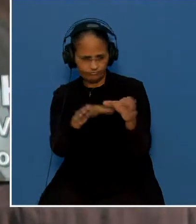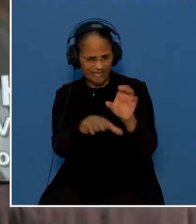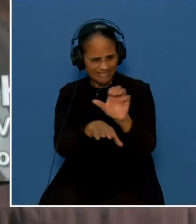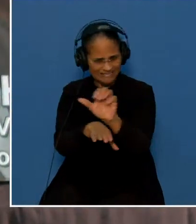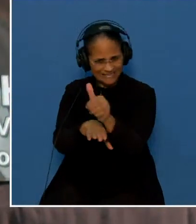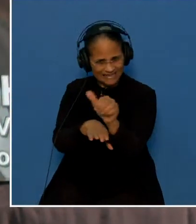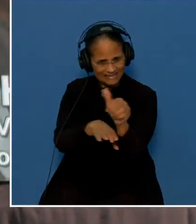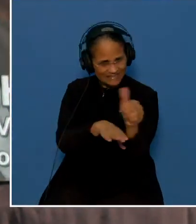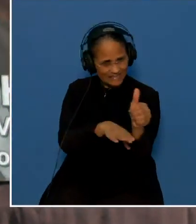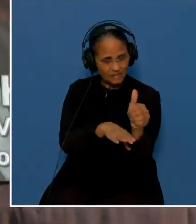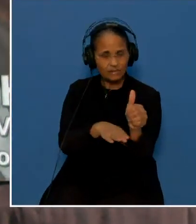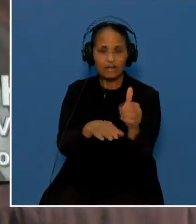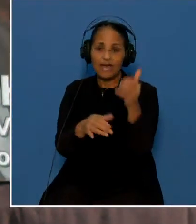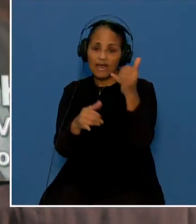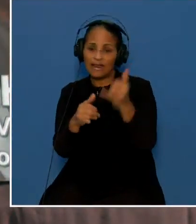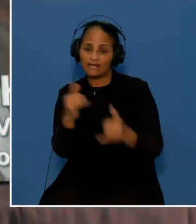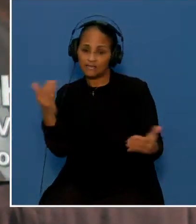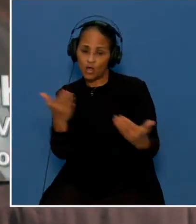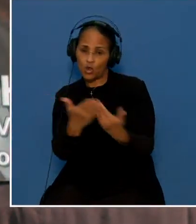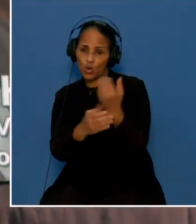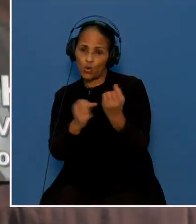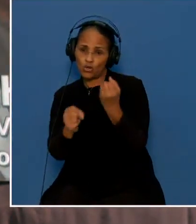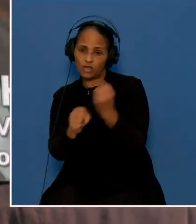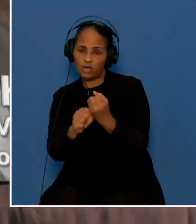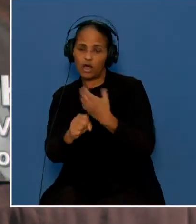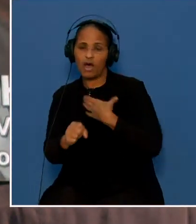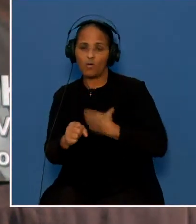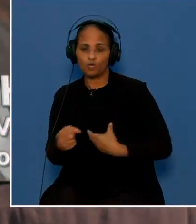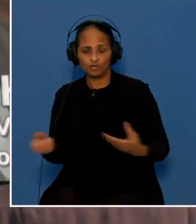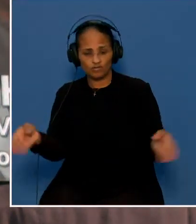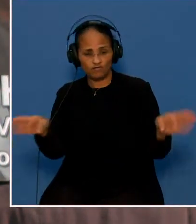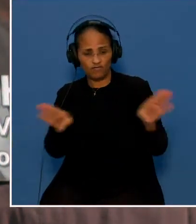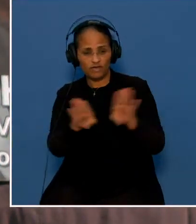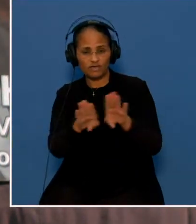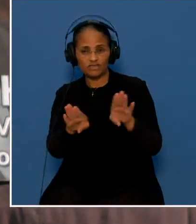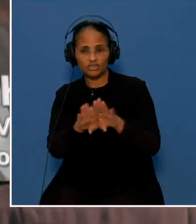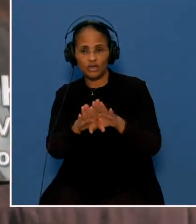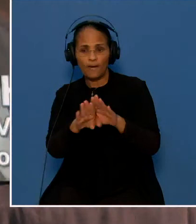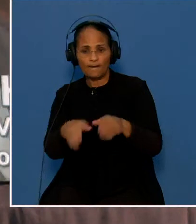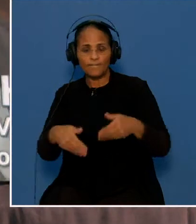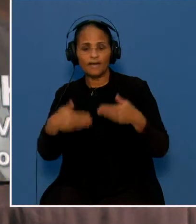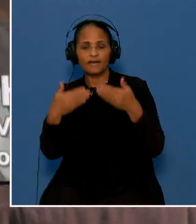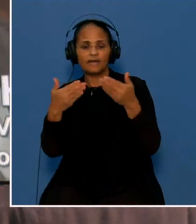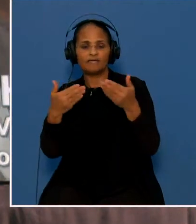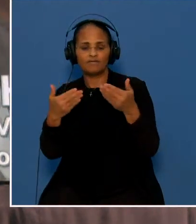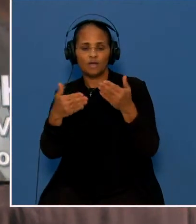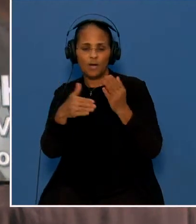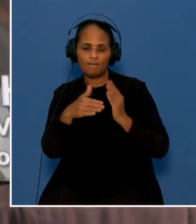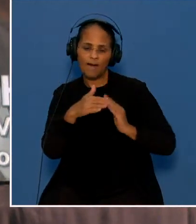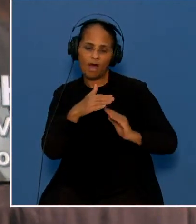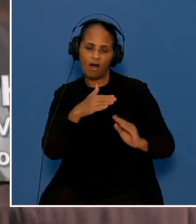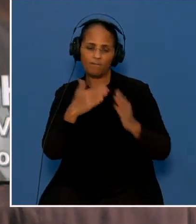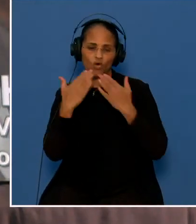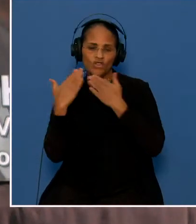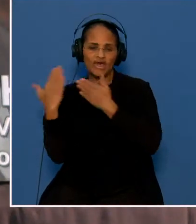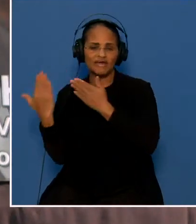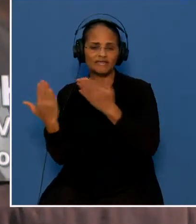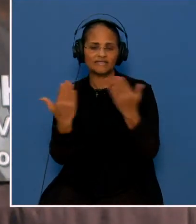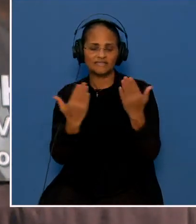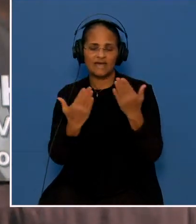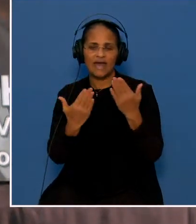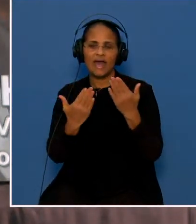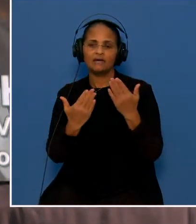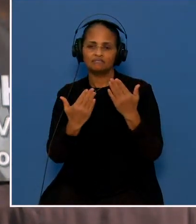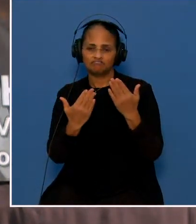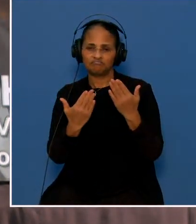Lastly, as we embark upon a new year, I wish to close this one out by extending my humble thanks and appreciation